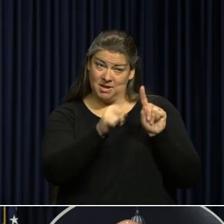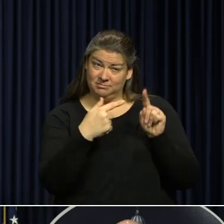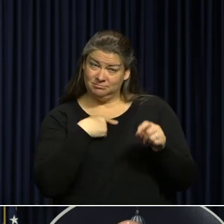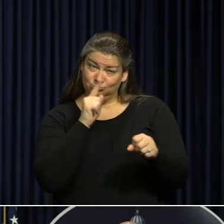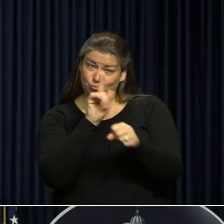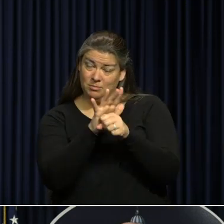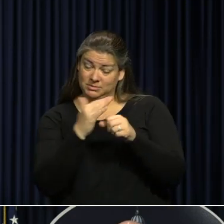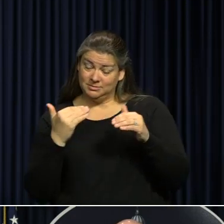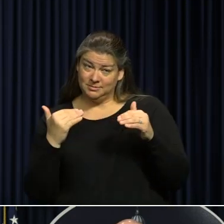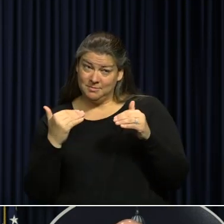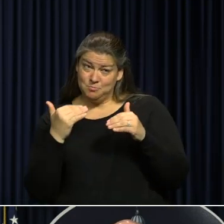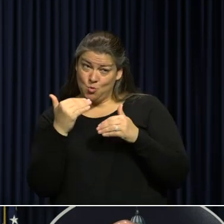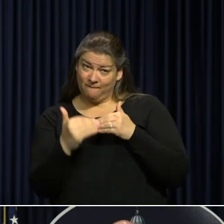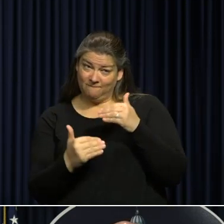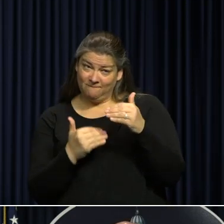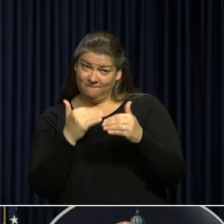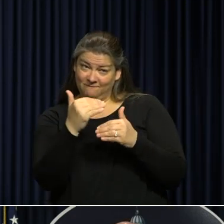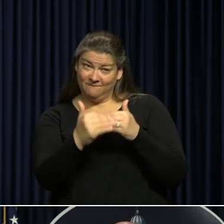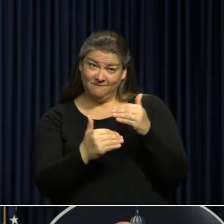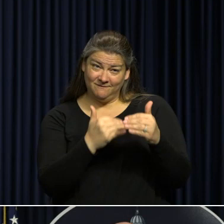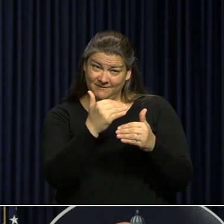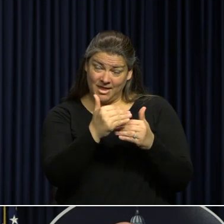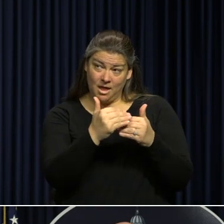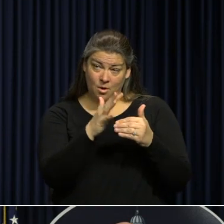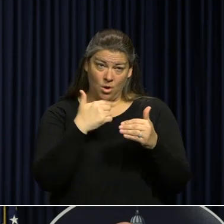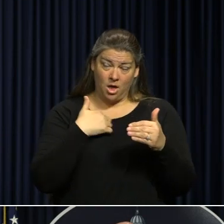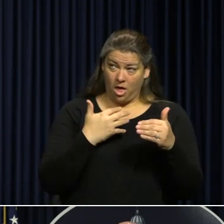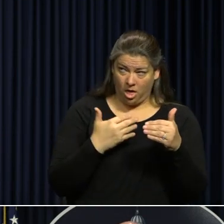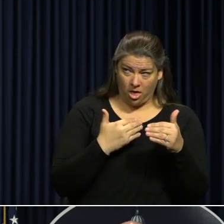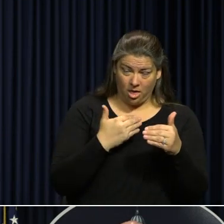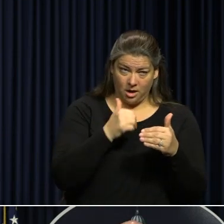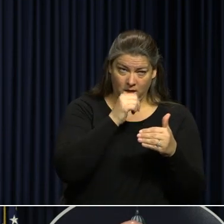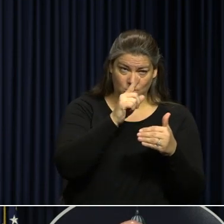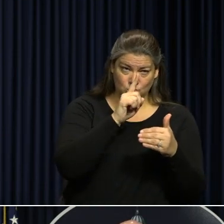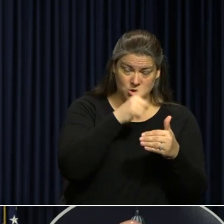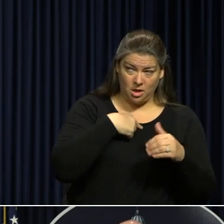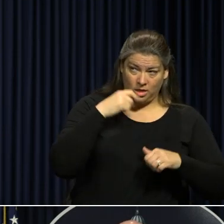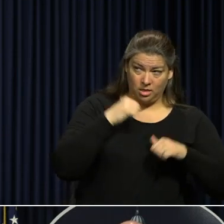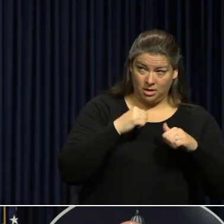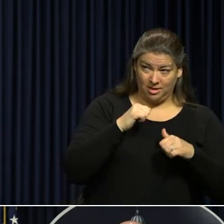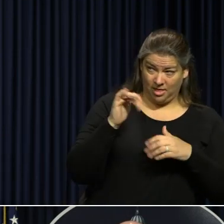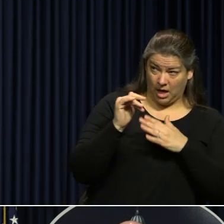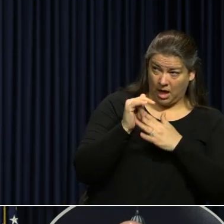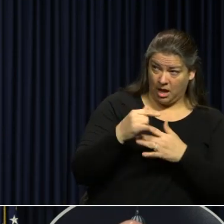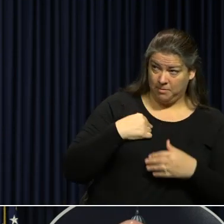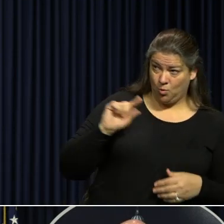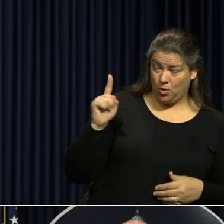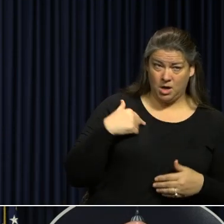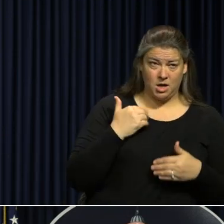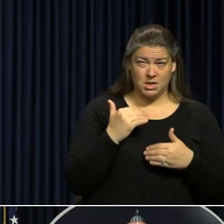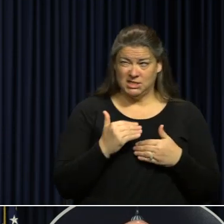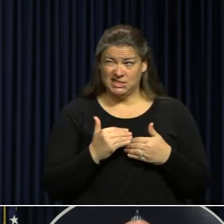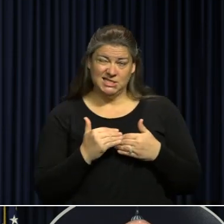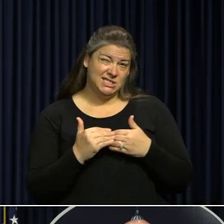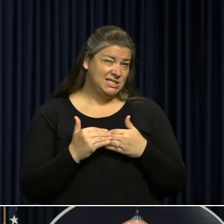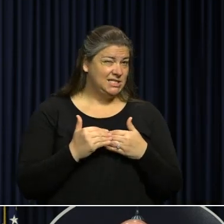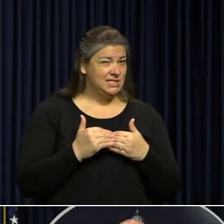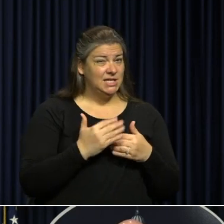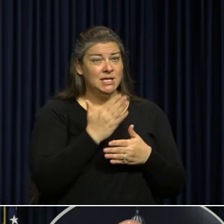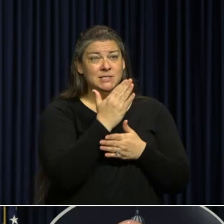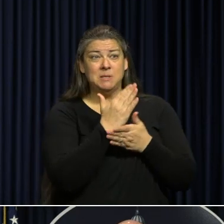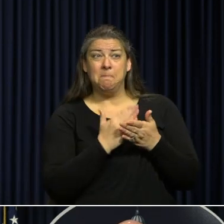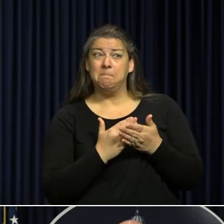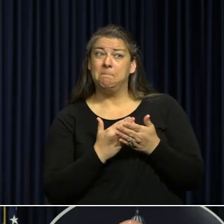times when the guidance is not as clear as any of us would like, where we have circumstances where we need